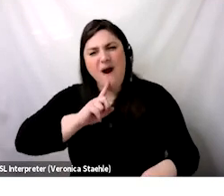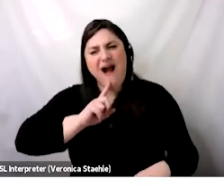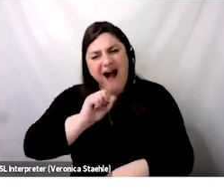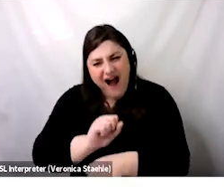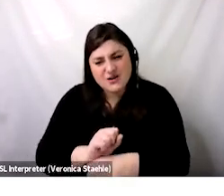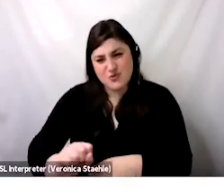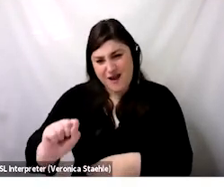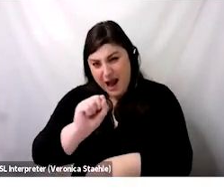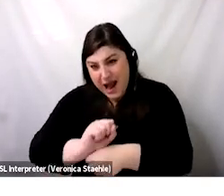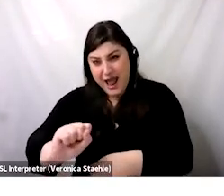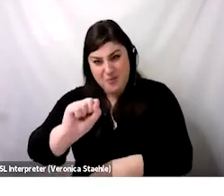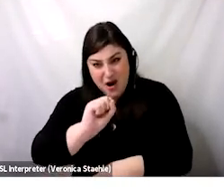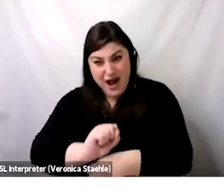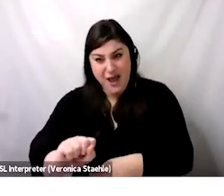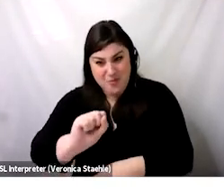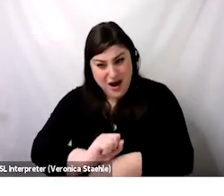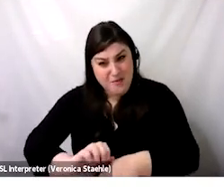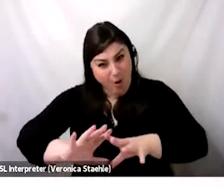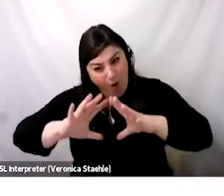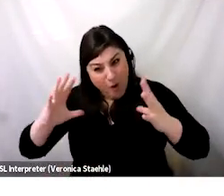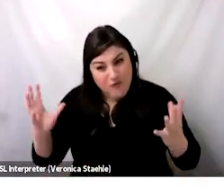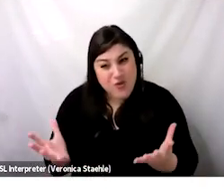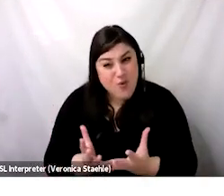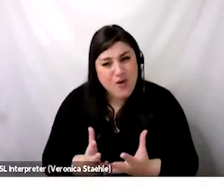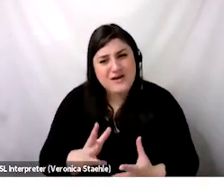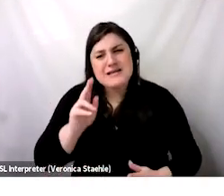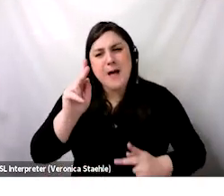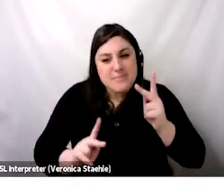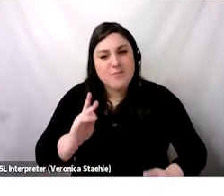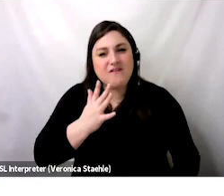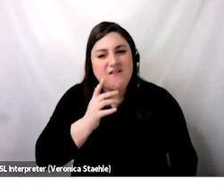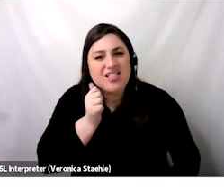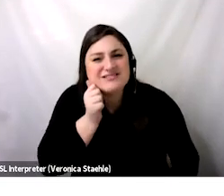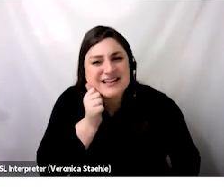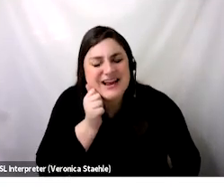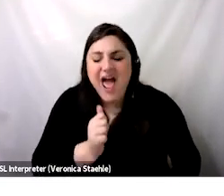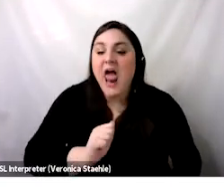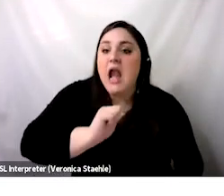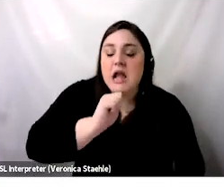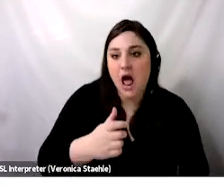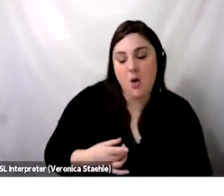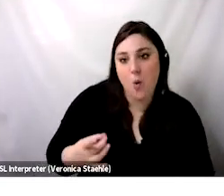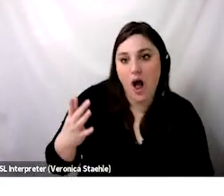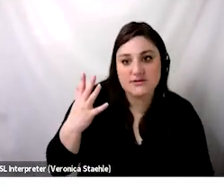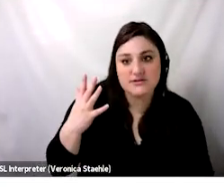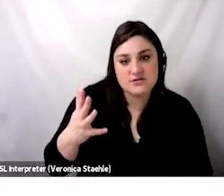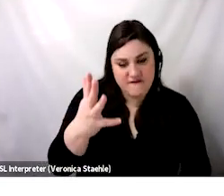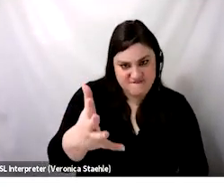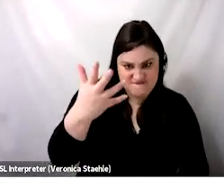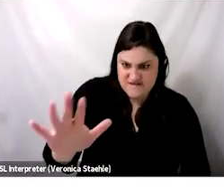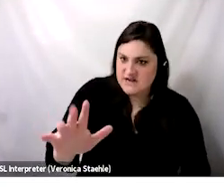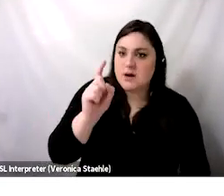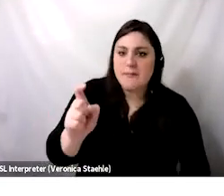farming and in textile, are by people of color, folks. What? That's got to change. There needs a